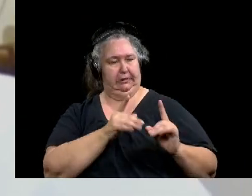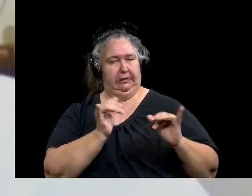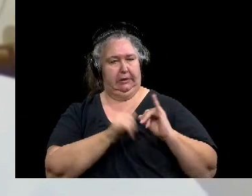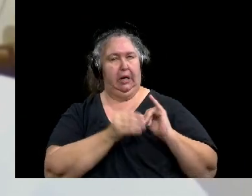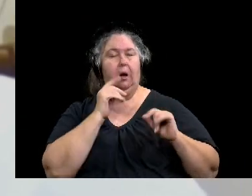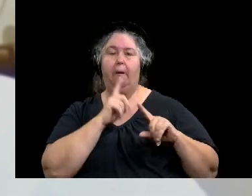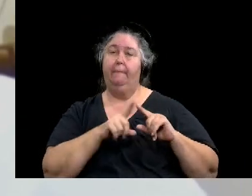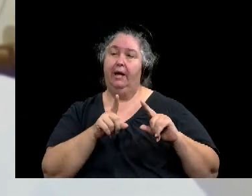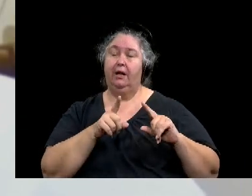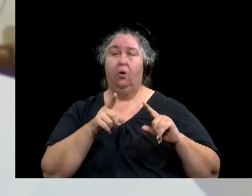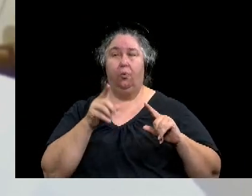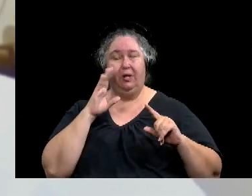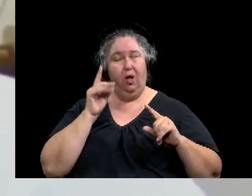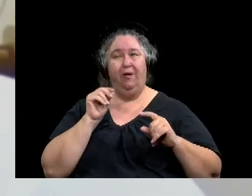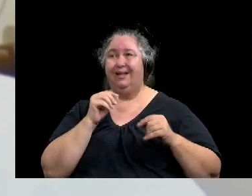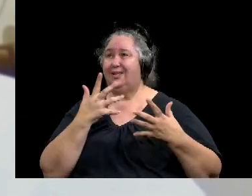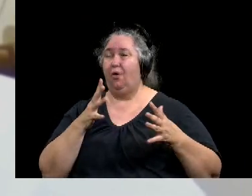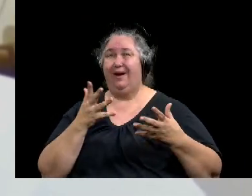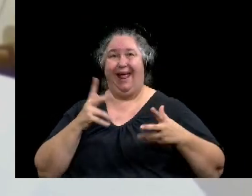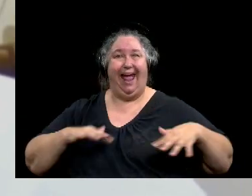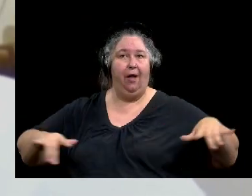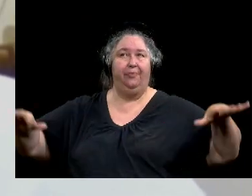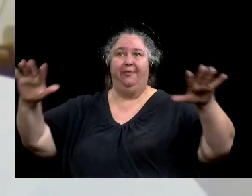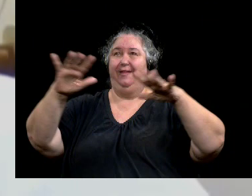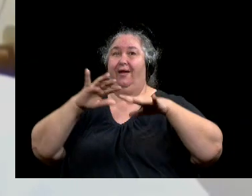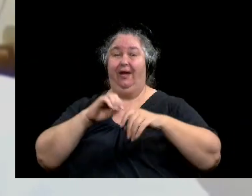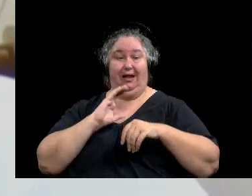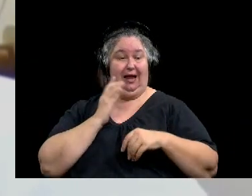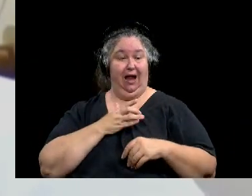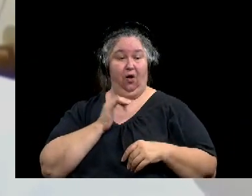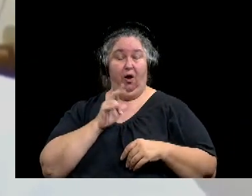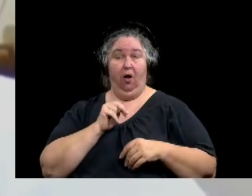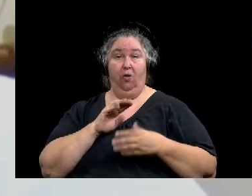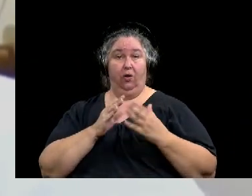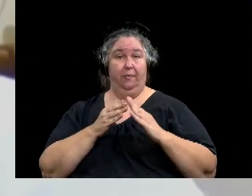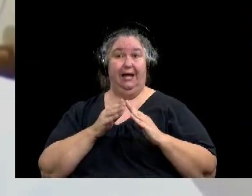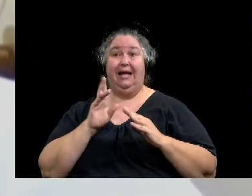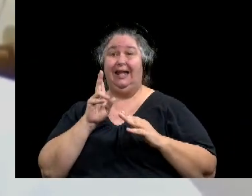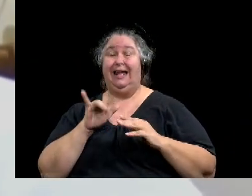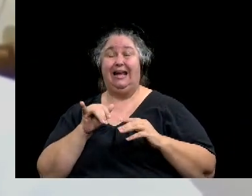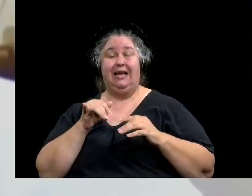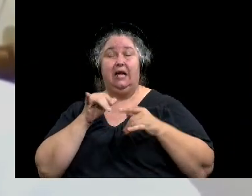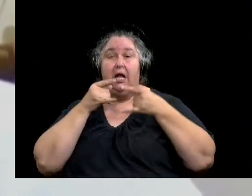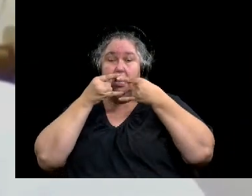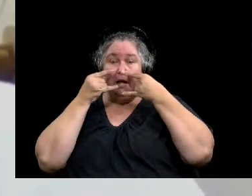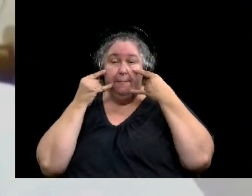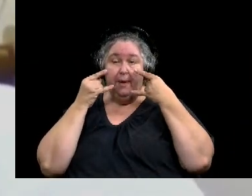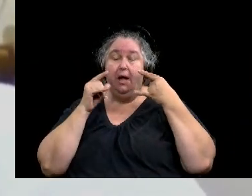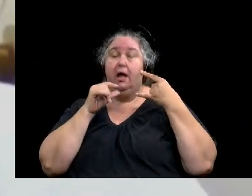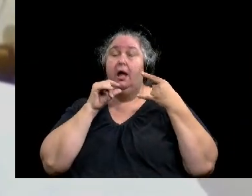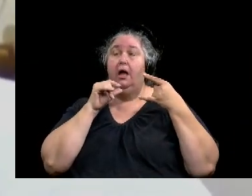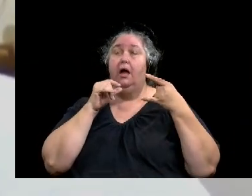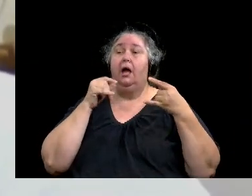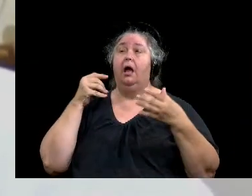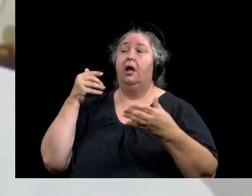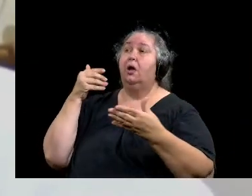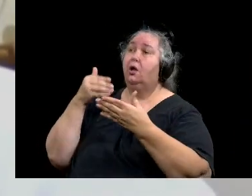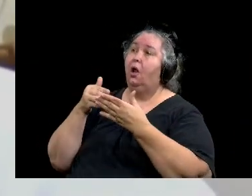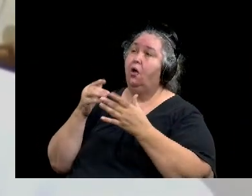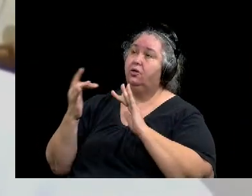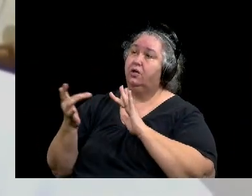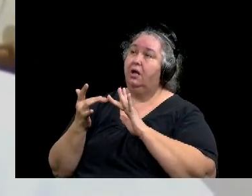of prevalence in our own community, any unmasked close contact with those outside